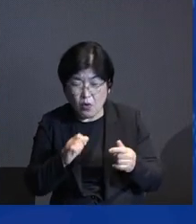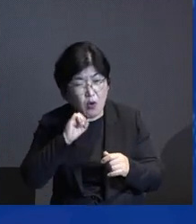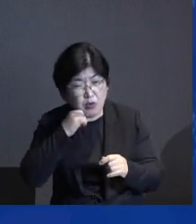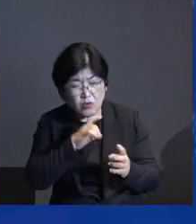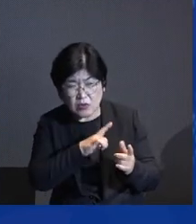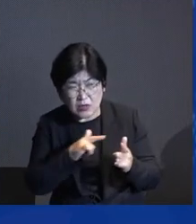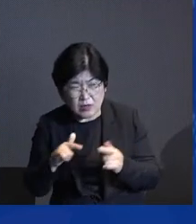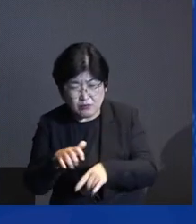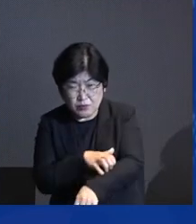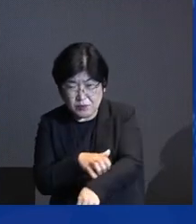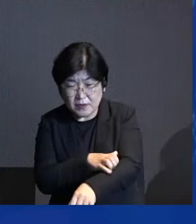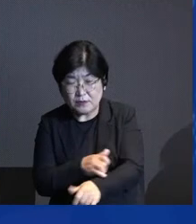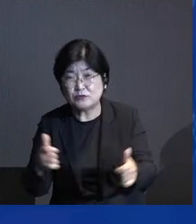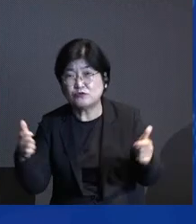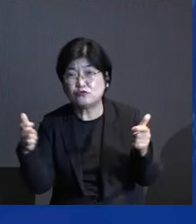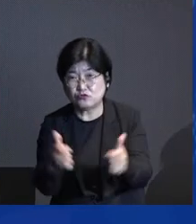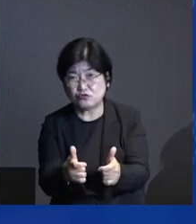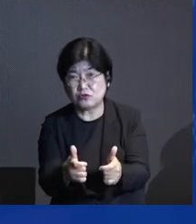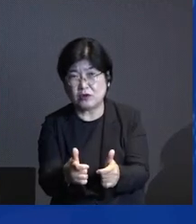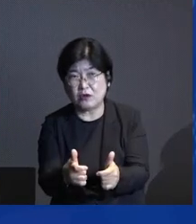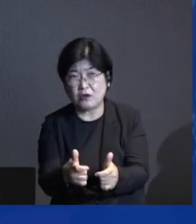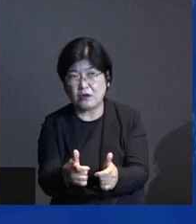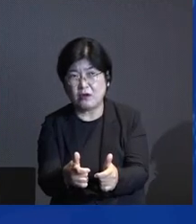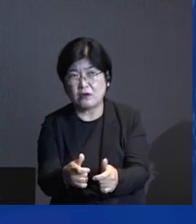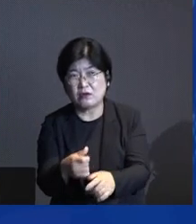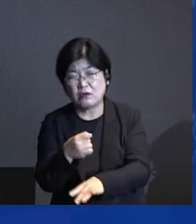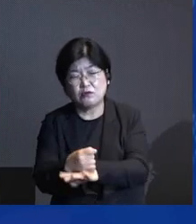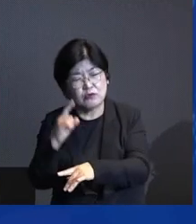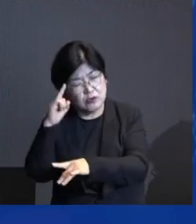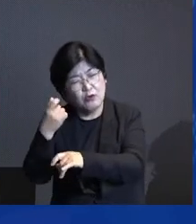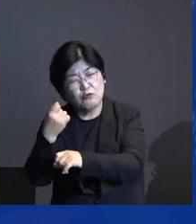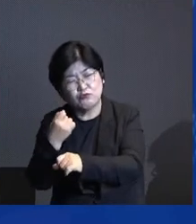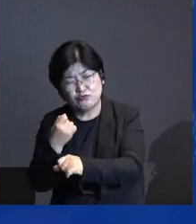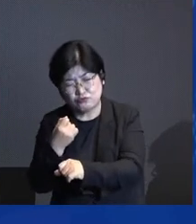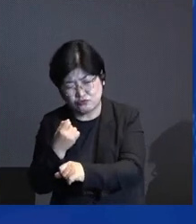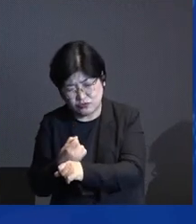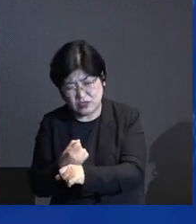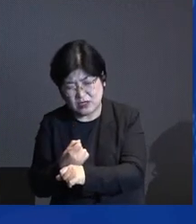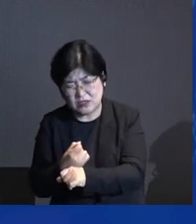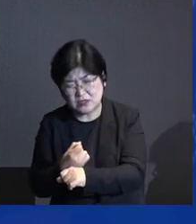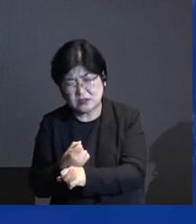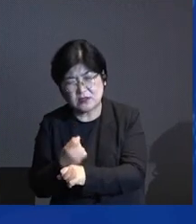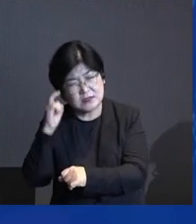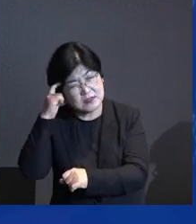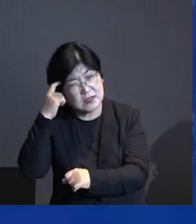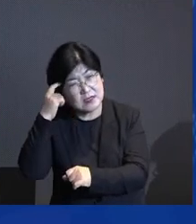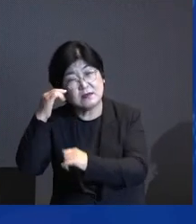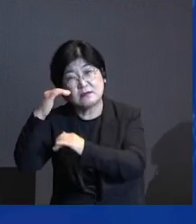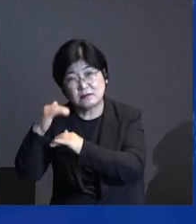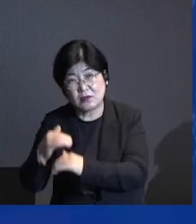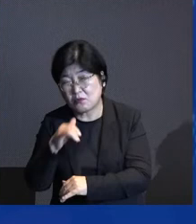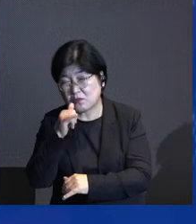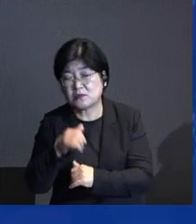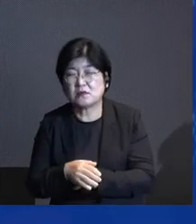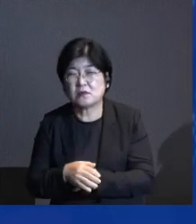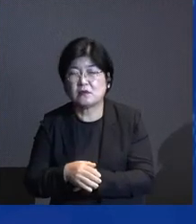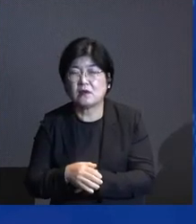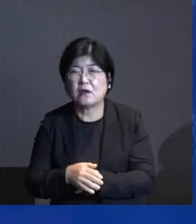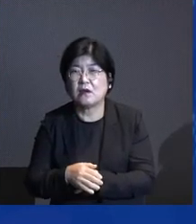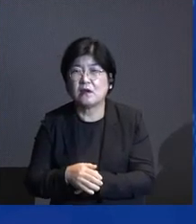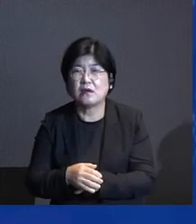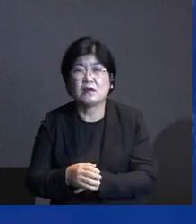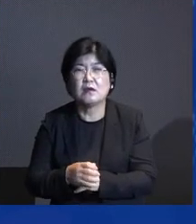focus will not only be how to strengthen older adult, but also how to get rid of the limitation